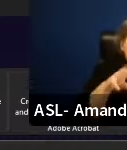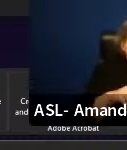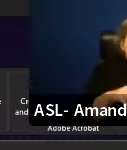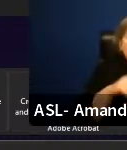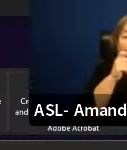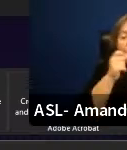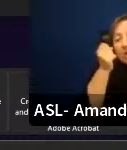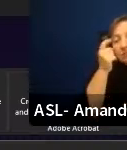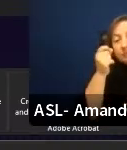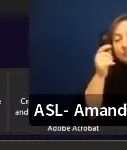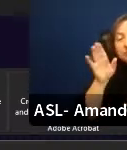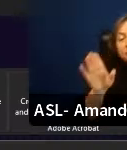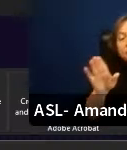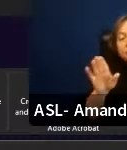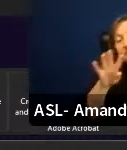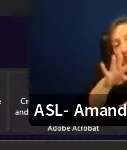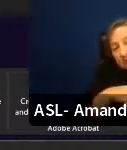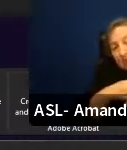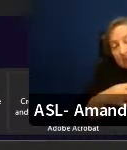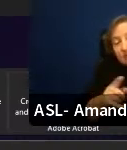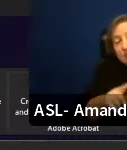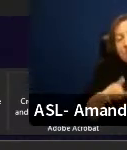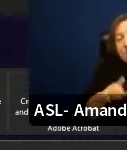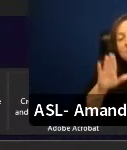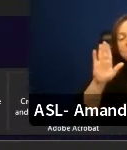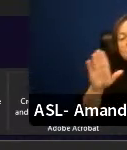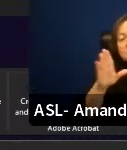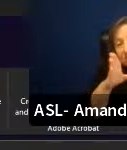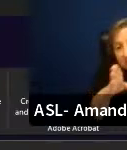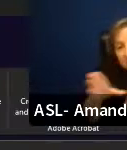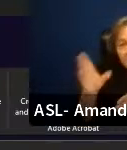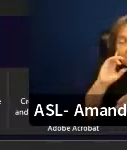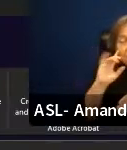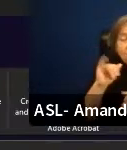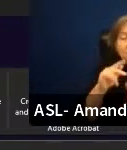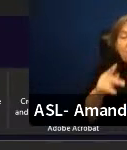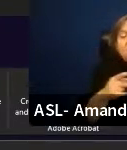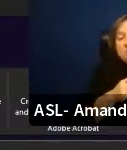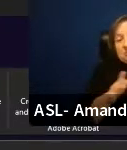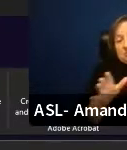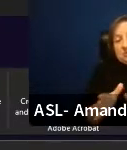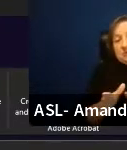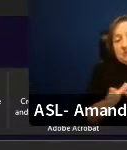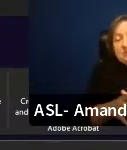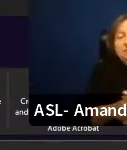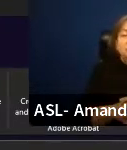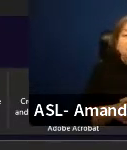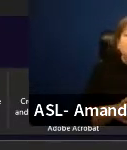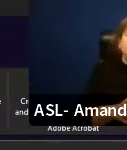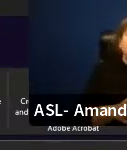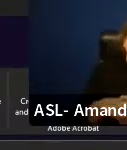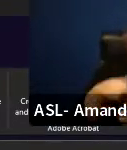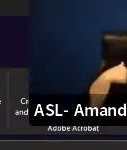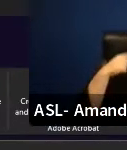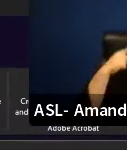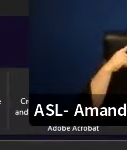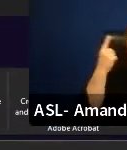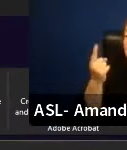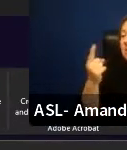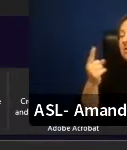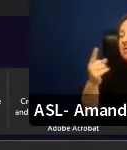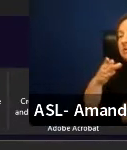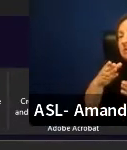understand what his schedule and what his game plan is for that removal. Yeah. I mean, I think it's one thing